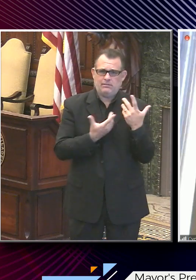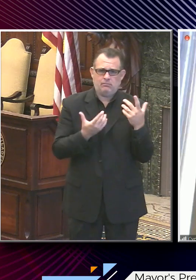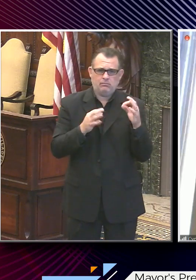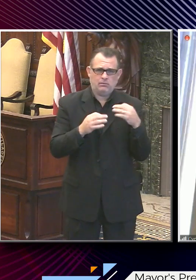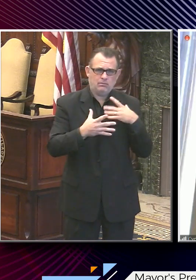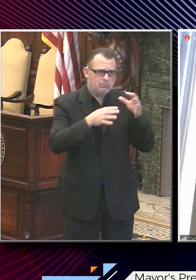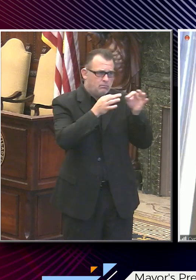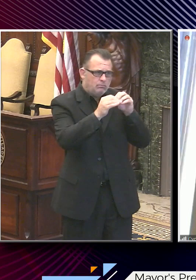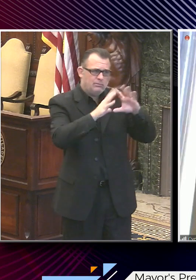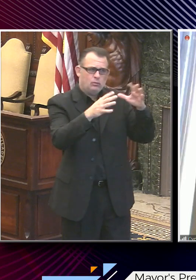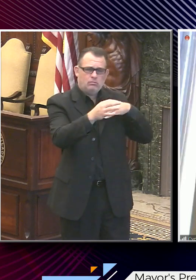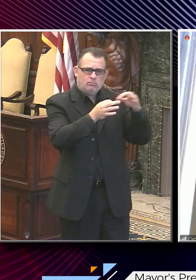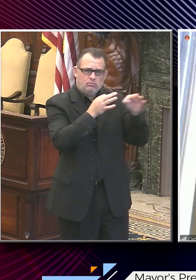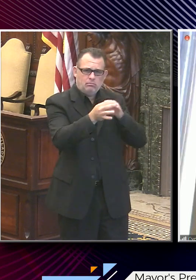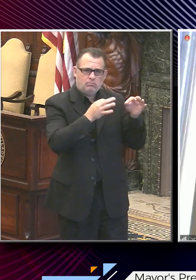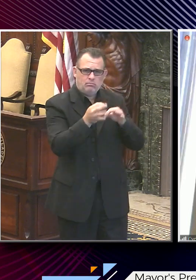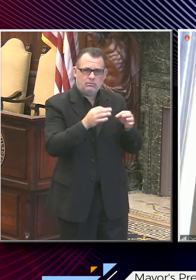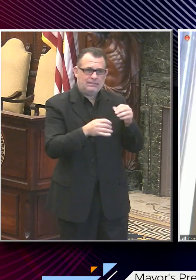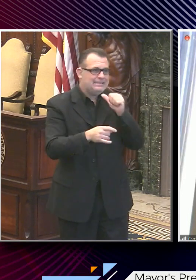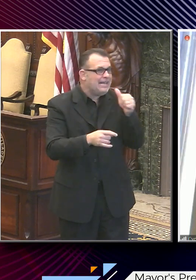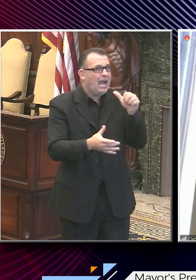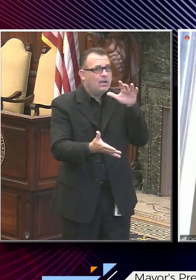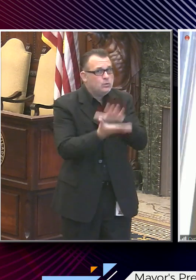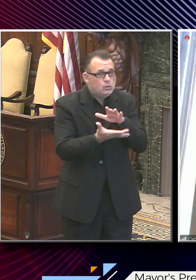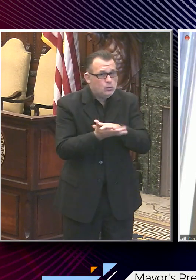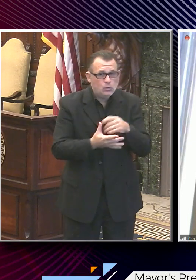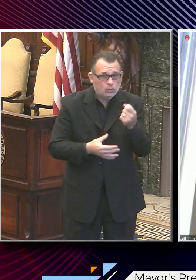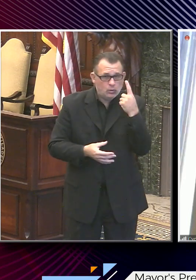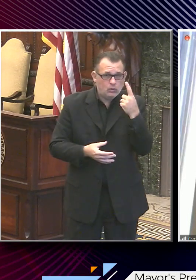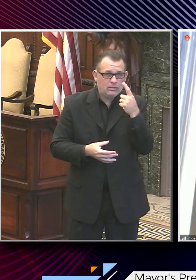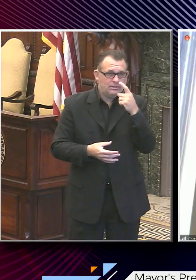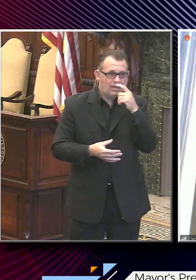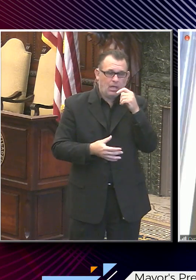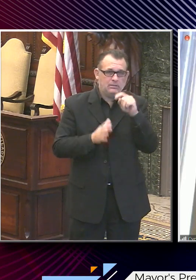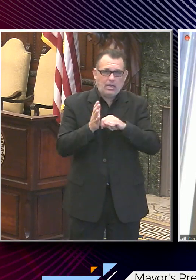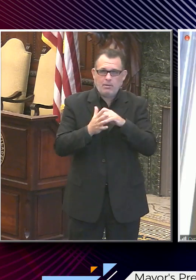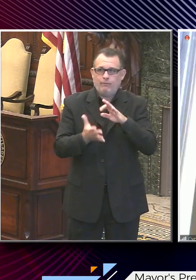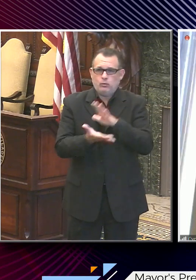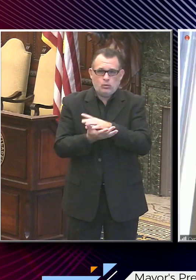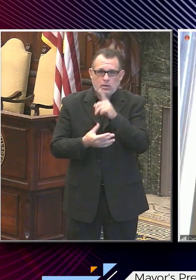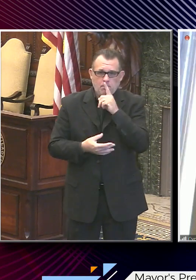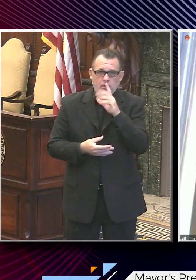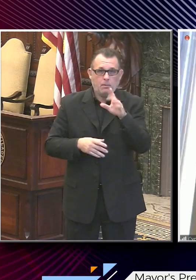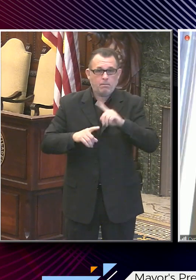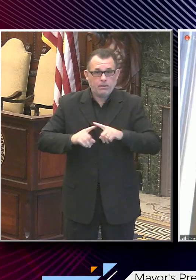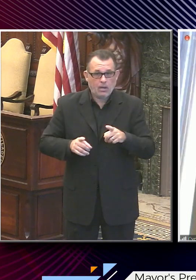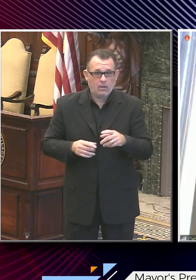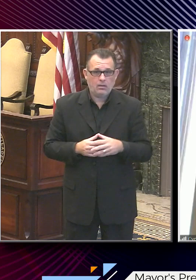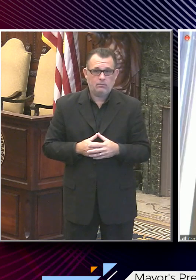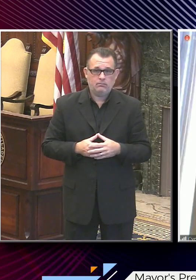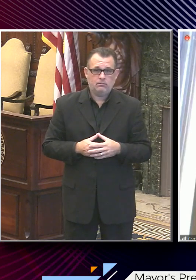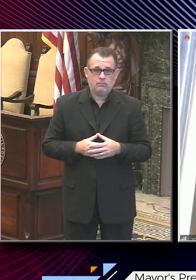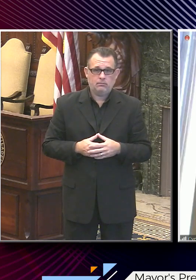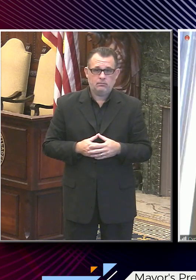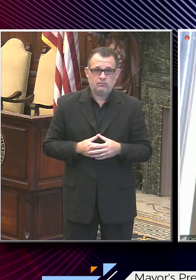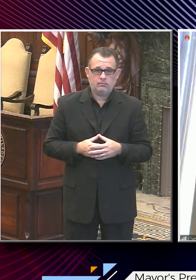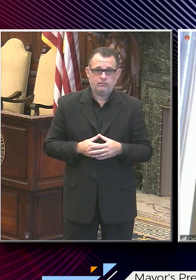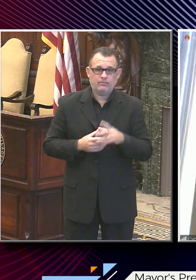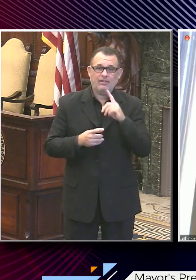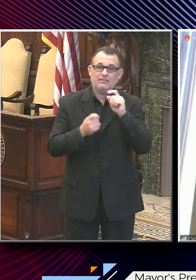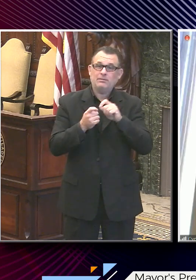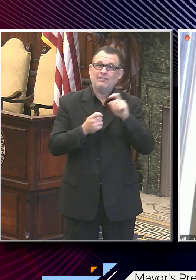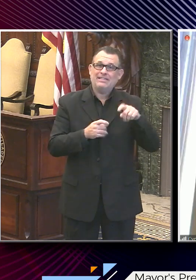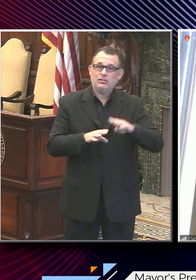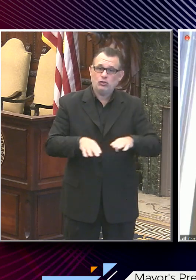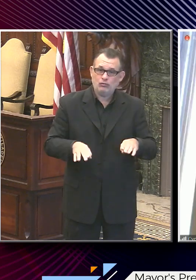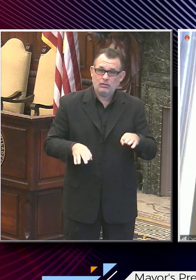these are not schools, and the expectations of being able to meet particular needs of children is not something that we would ask our members